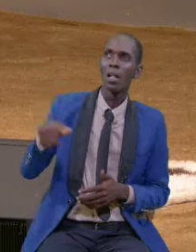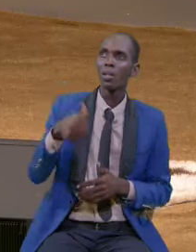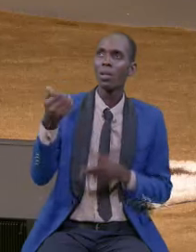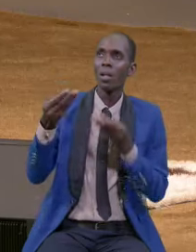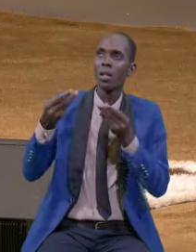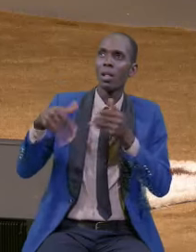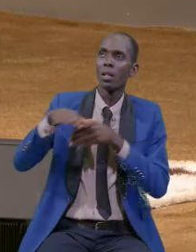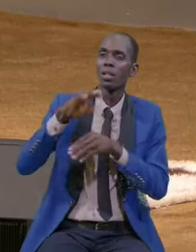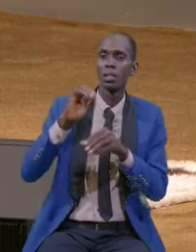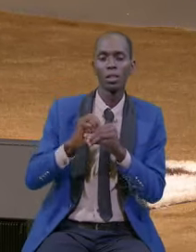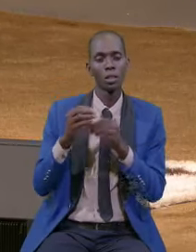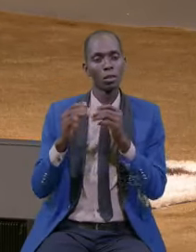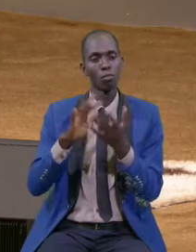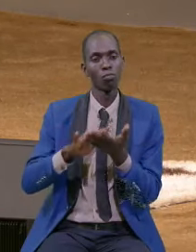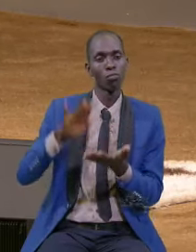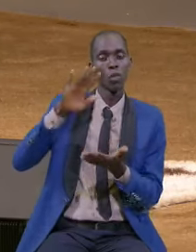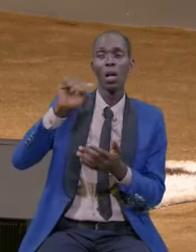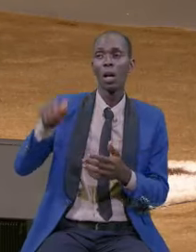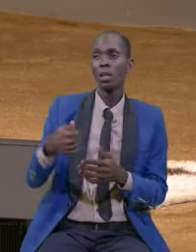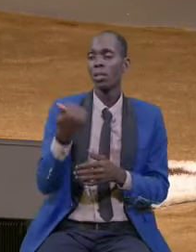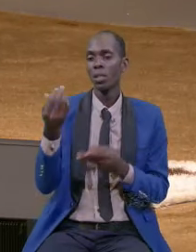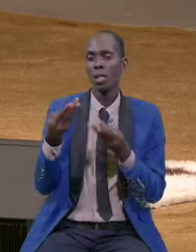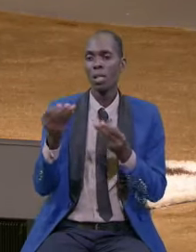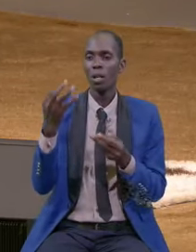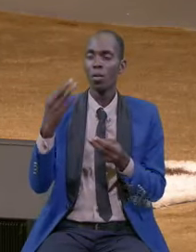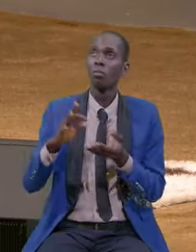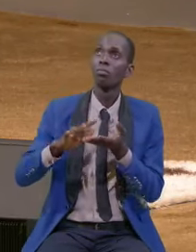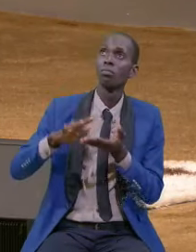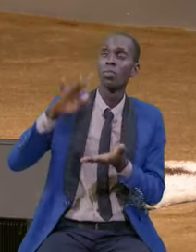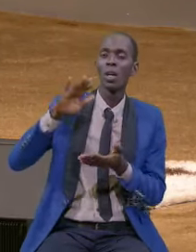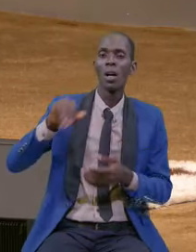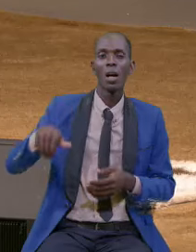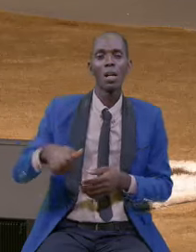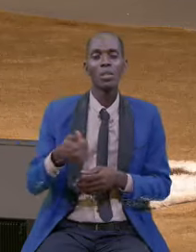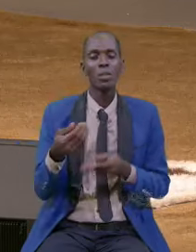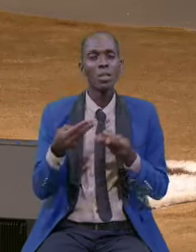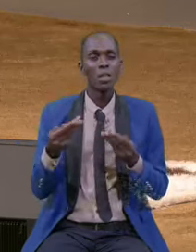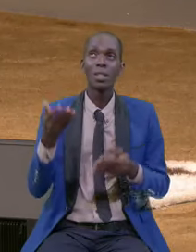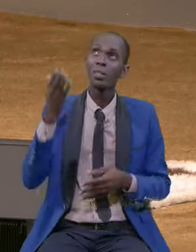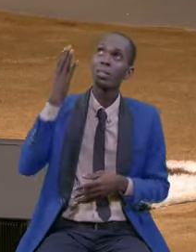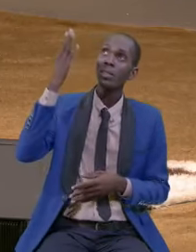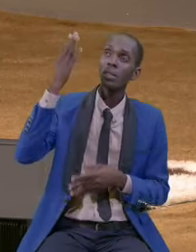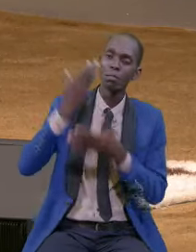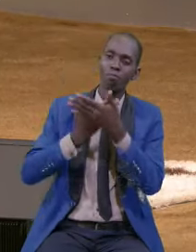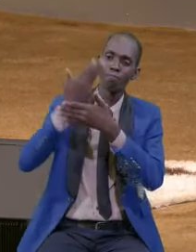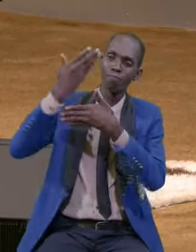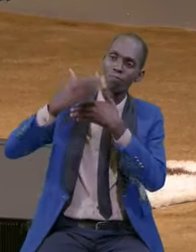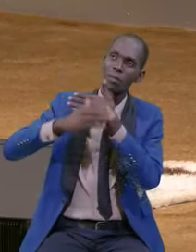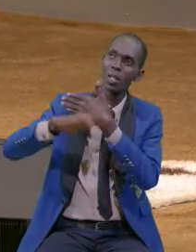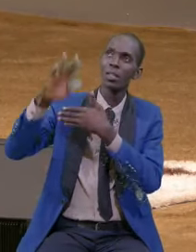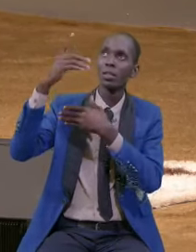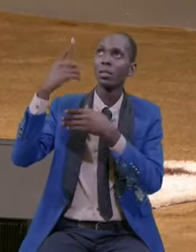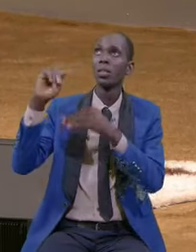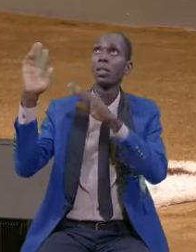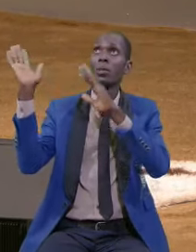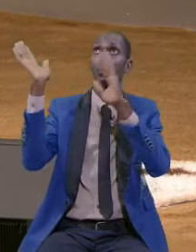another land of glory, another land over there beyond the sky. And then